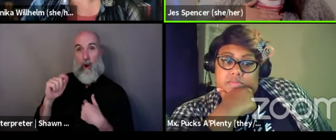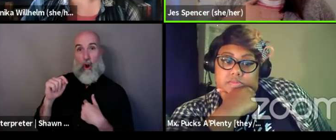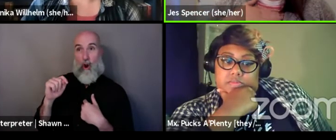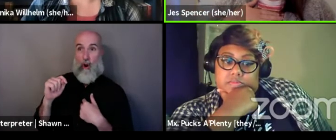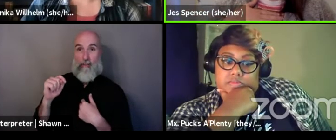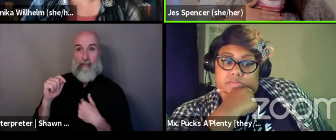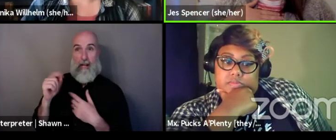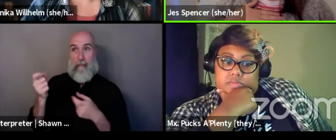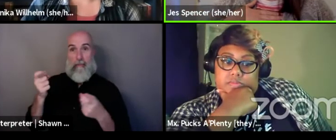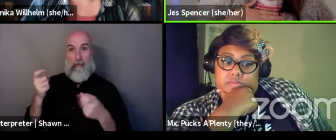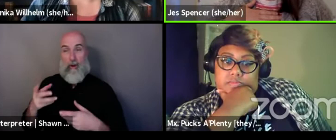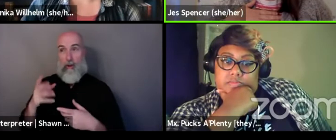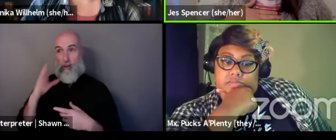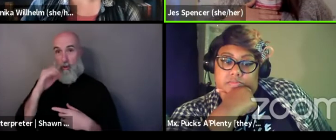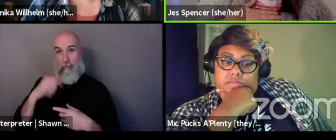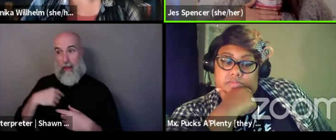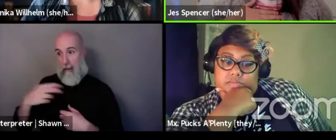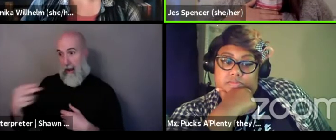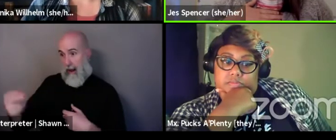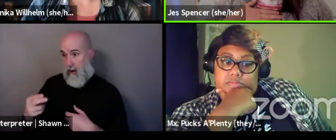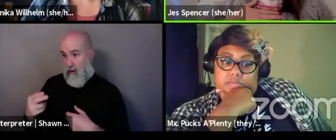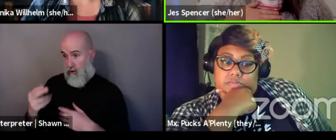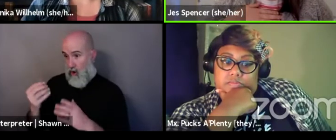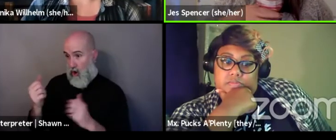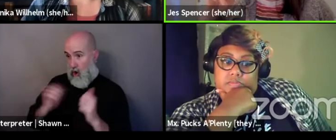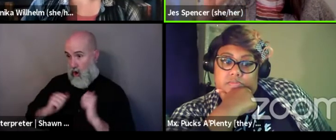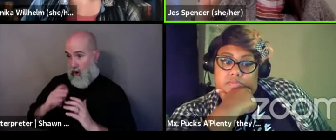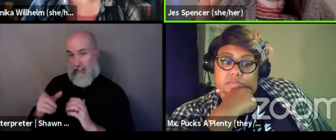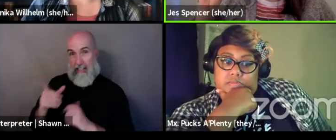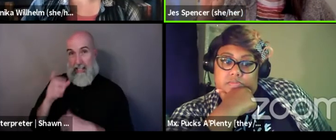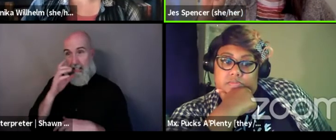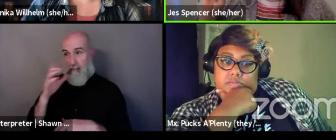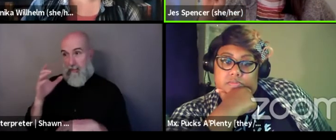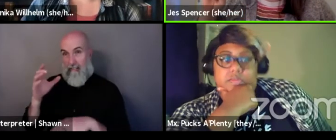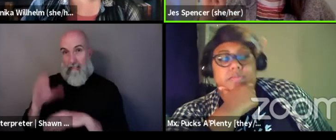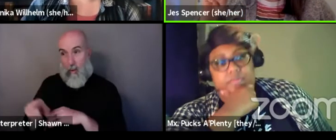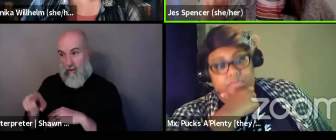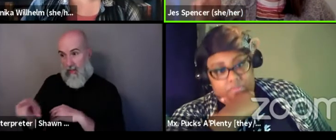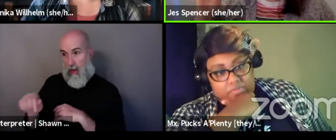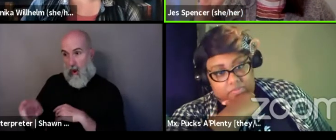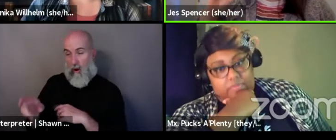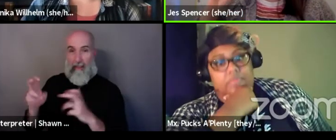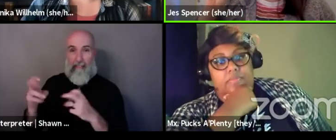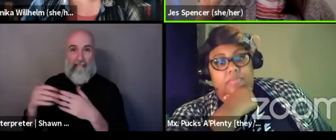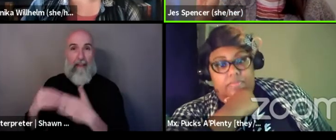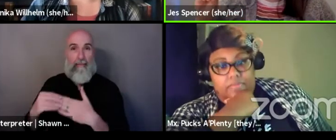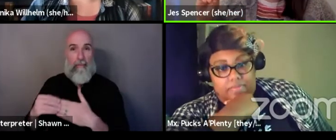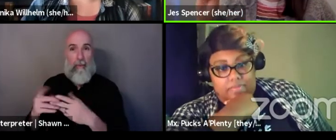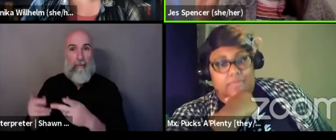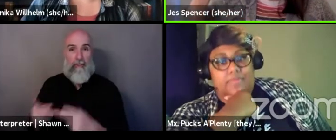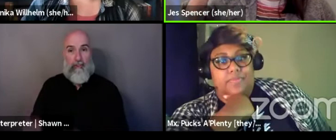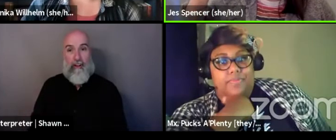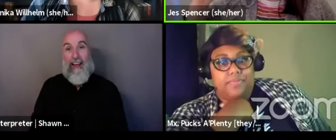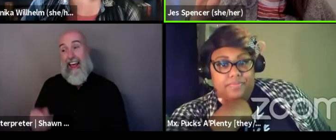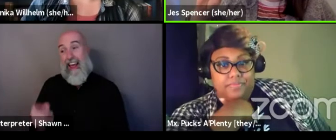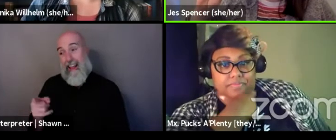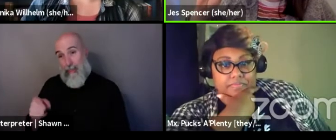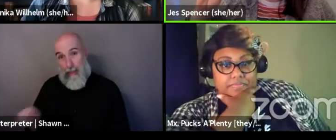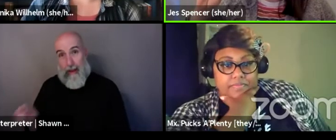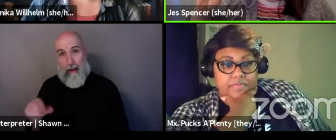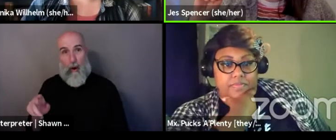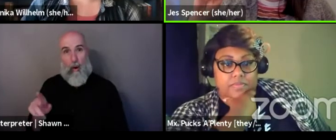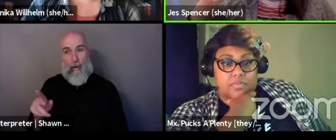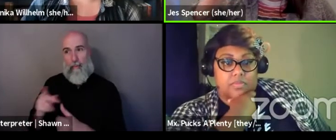that artists that I'm hiring are being forced into the flexible position, and that they are the